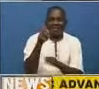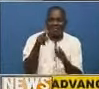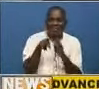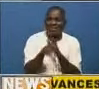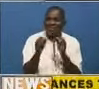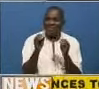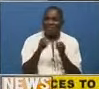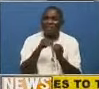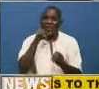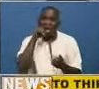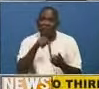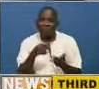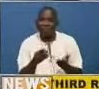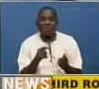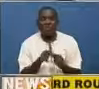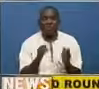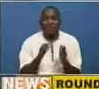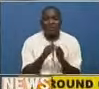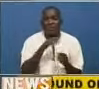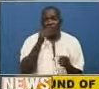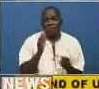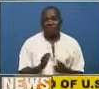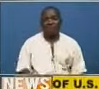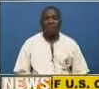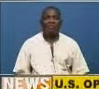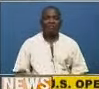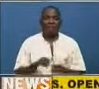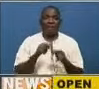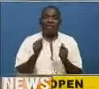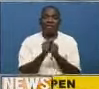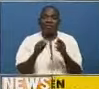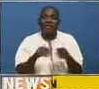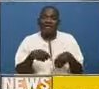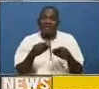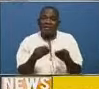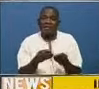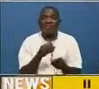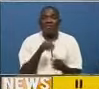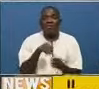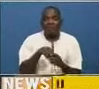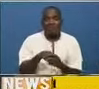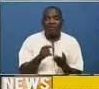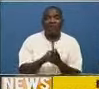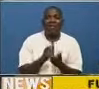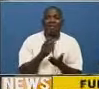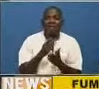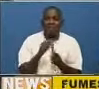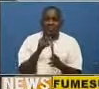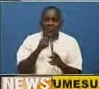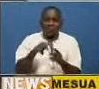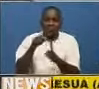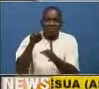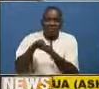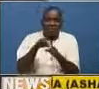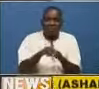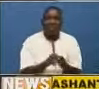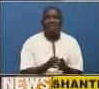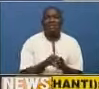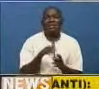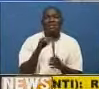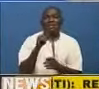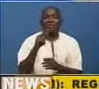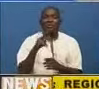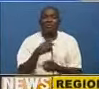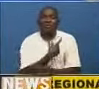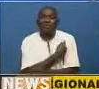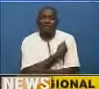of birds produced by smallholder farmers. Lack of supply of inputs has slowed the production of the I2